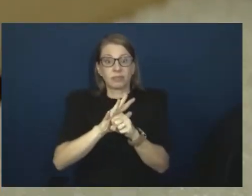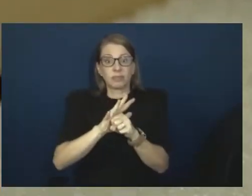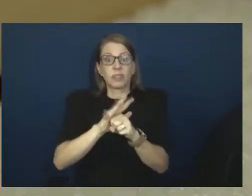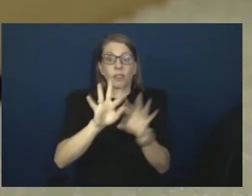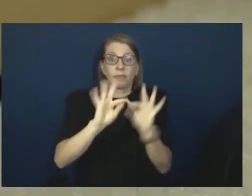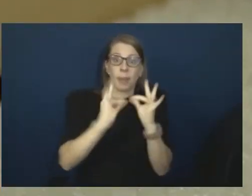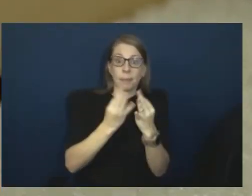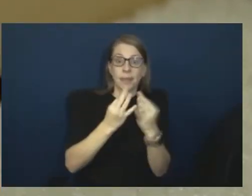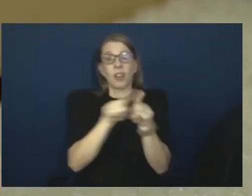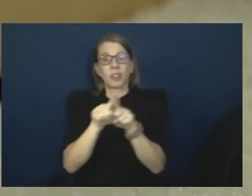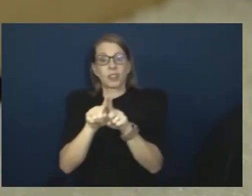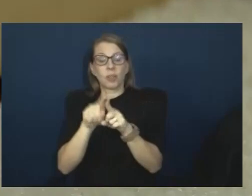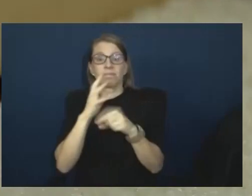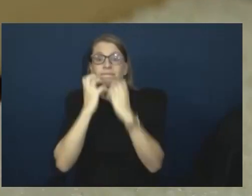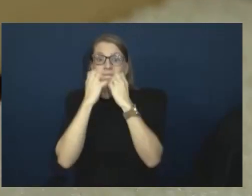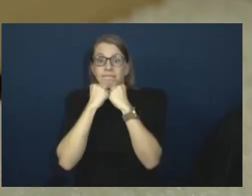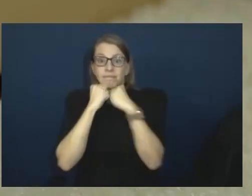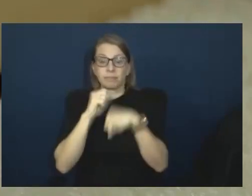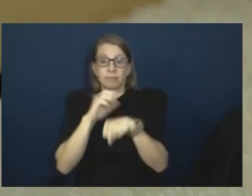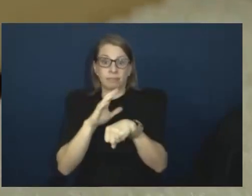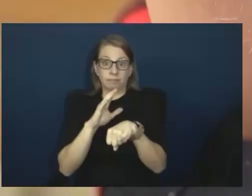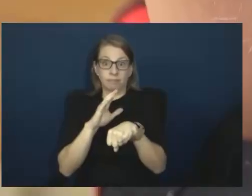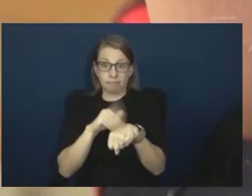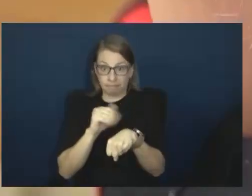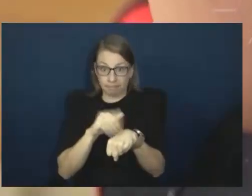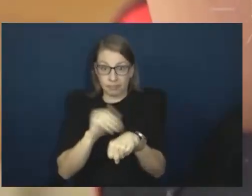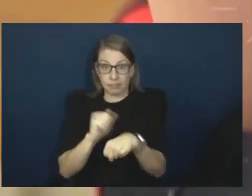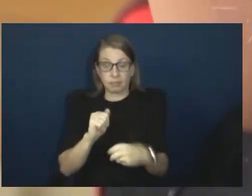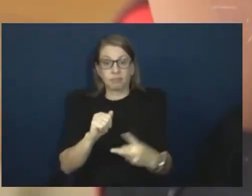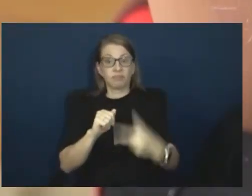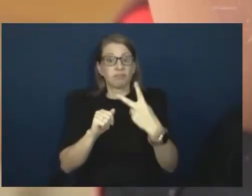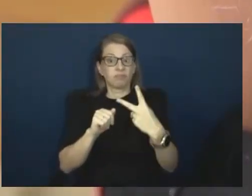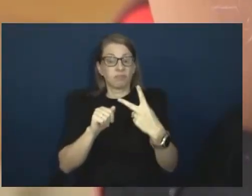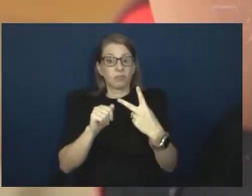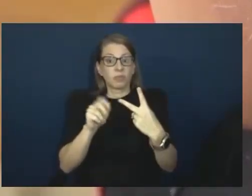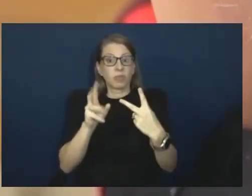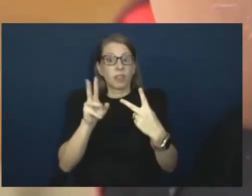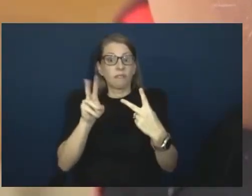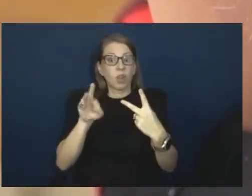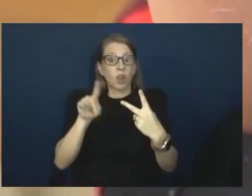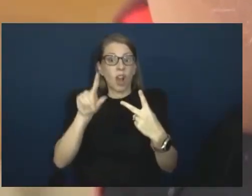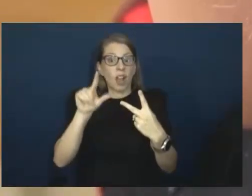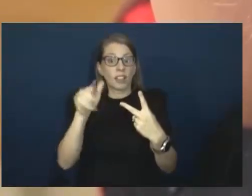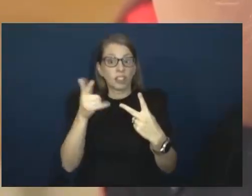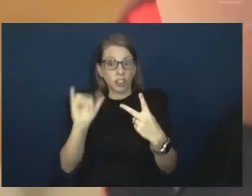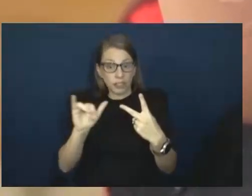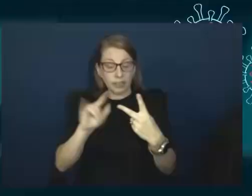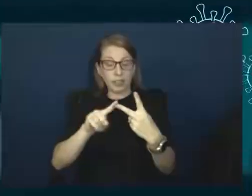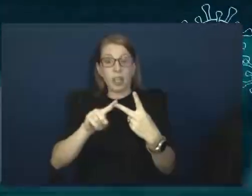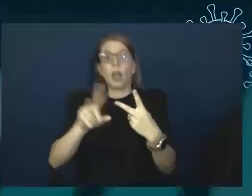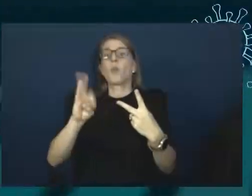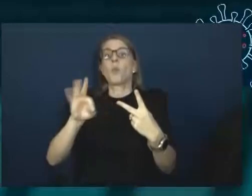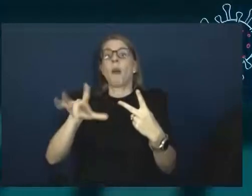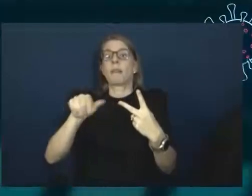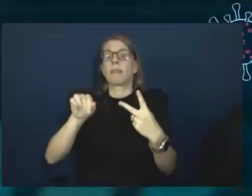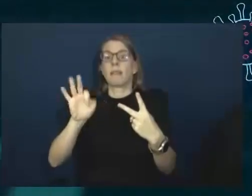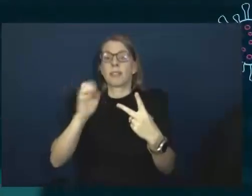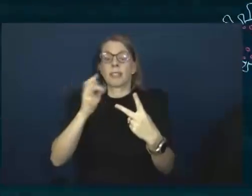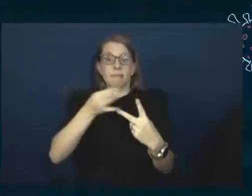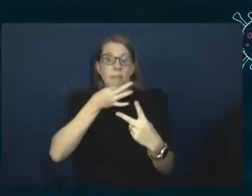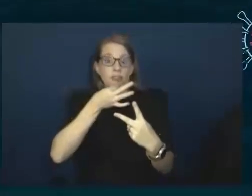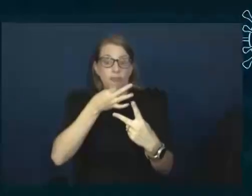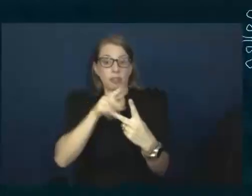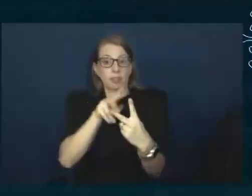two K-State University virology and wildlife specialists to find out more about that. But first, Doc Hawk joins us with the COVID